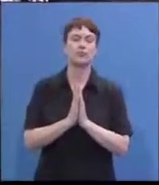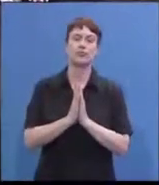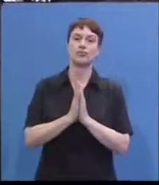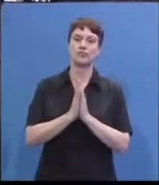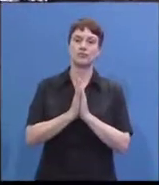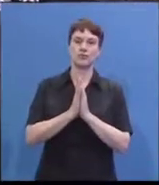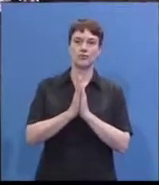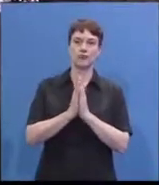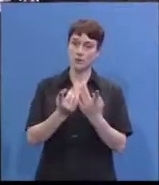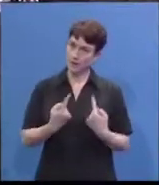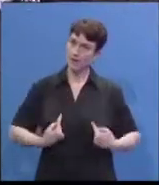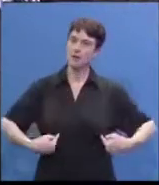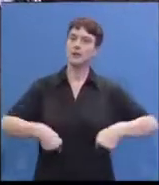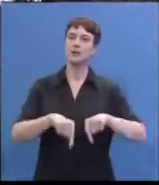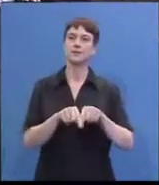We,